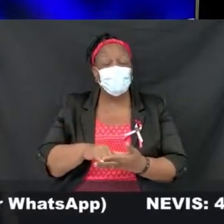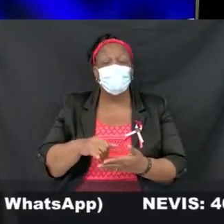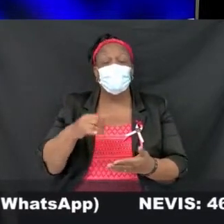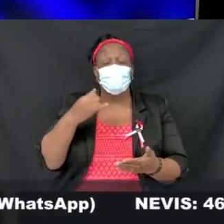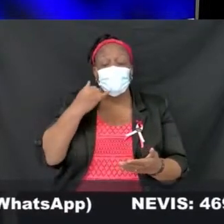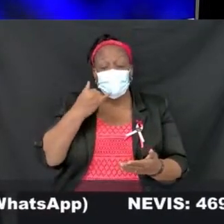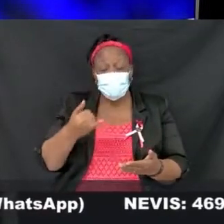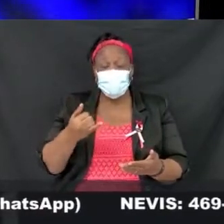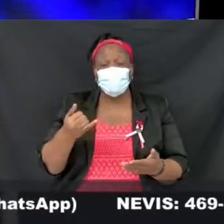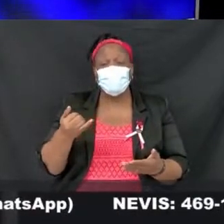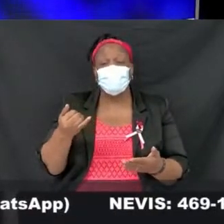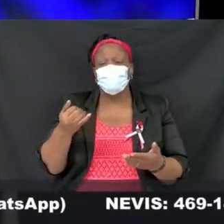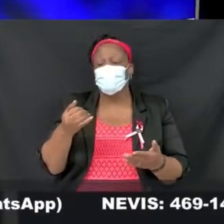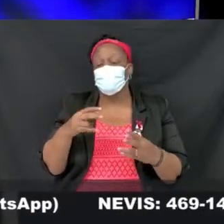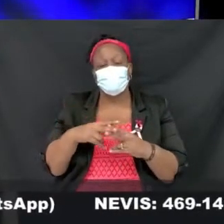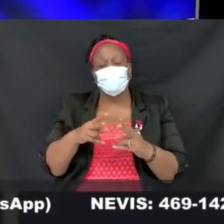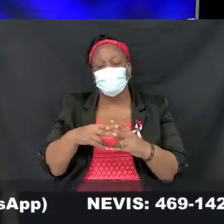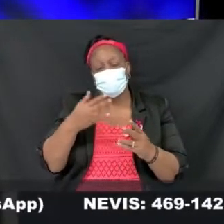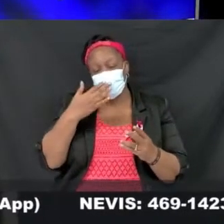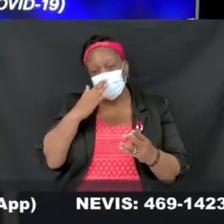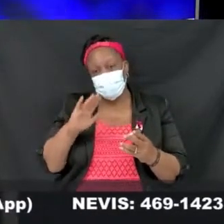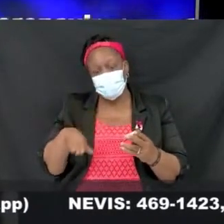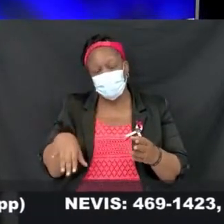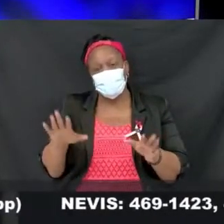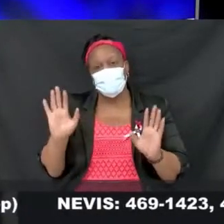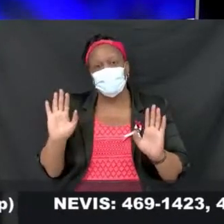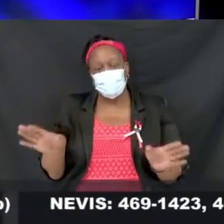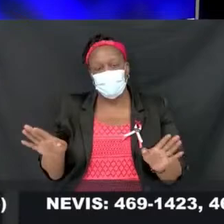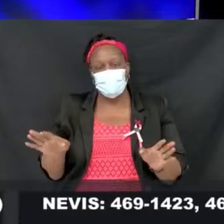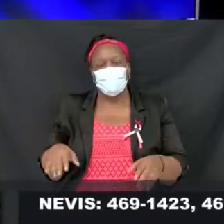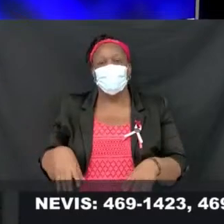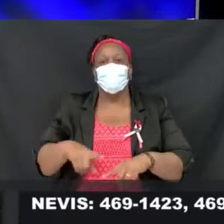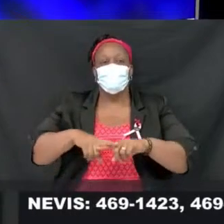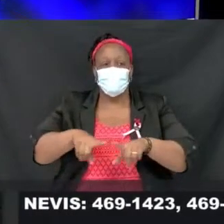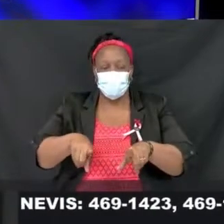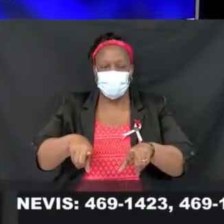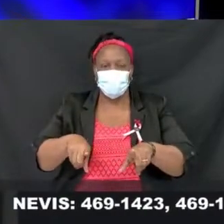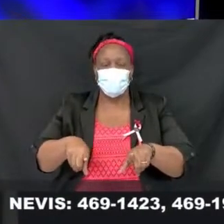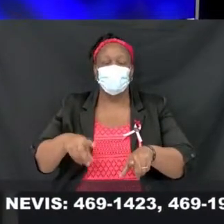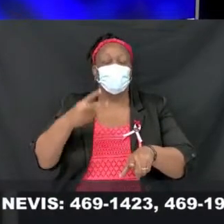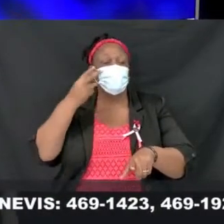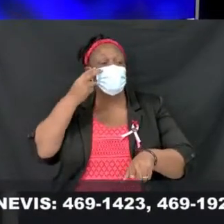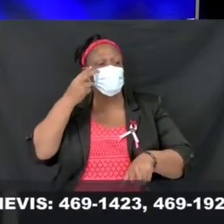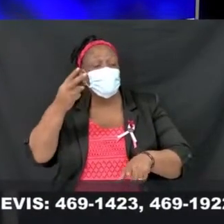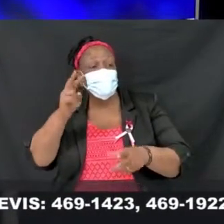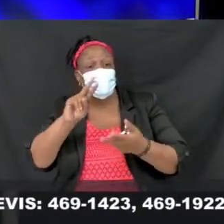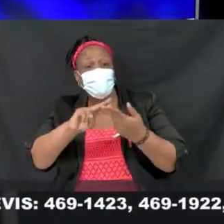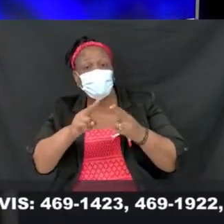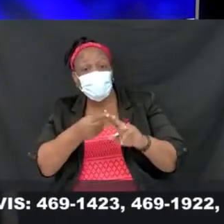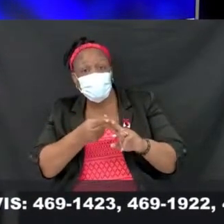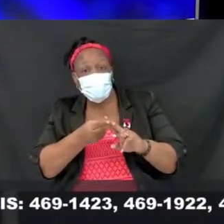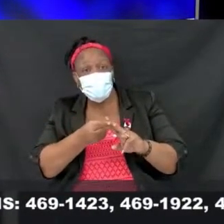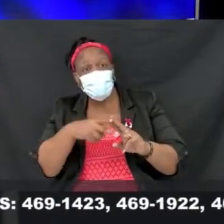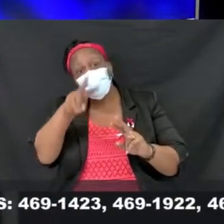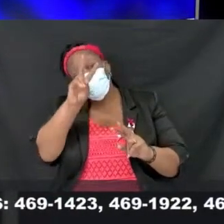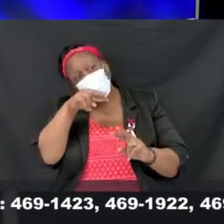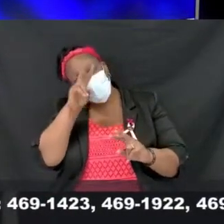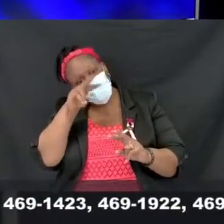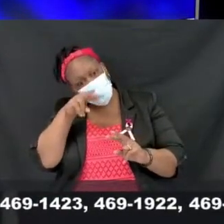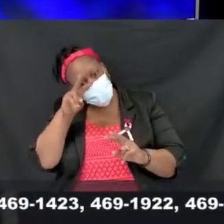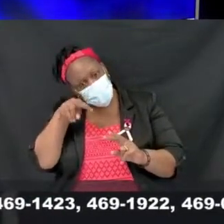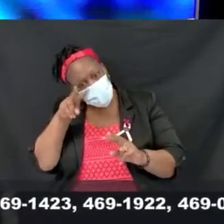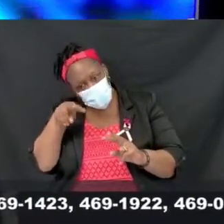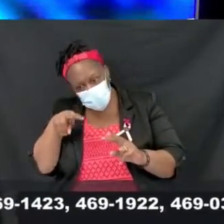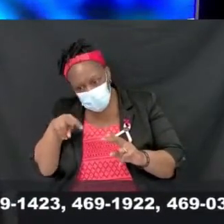what we are seeing, the data presented here in the Federation of St. Kitts and Nevis, and more